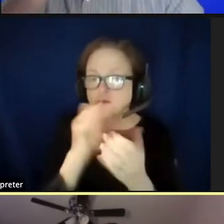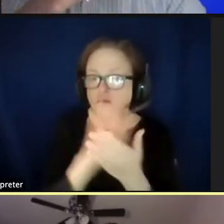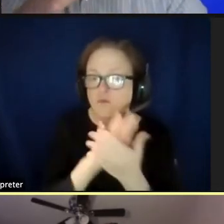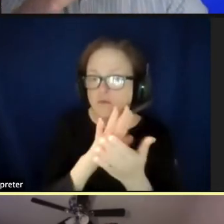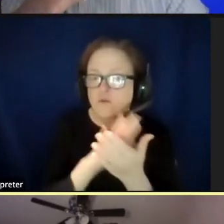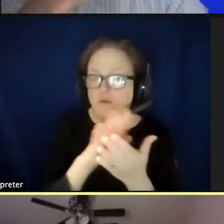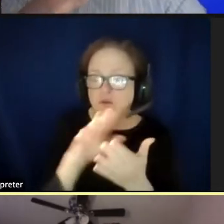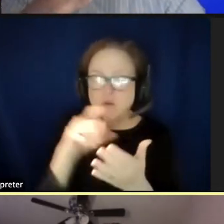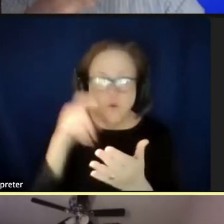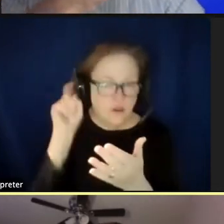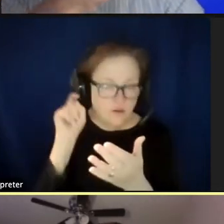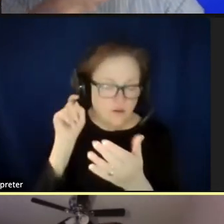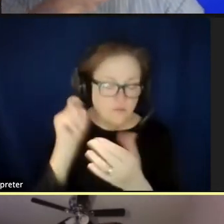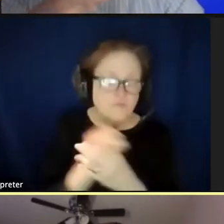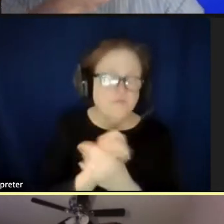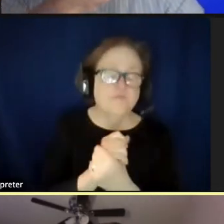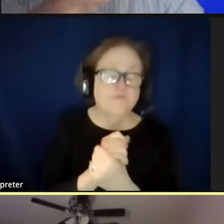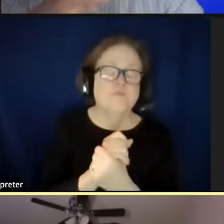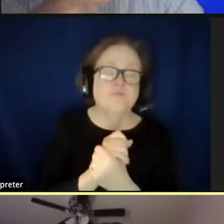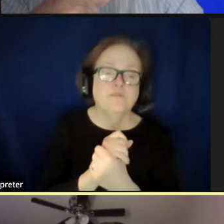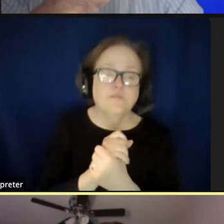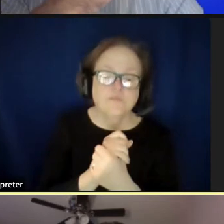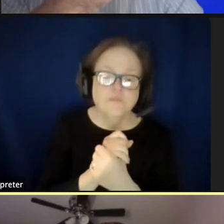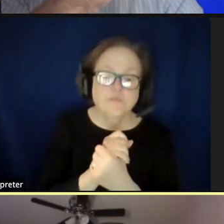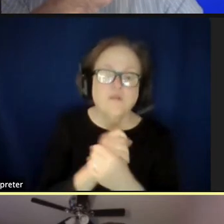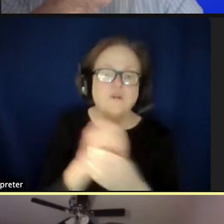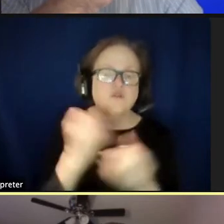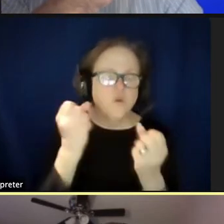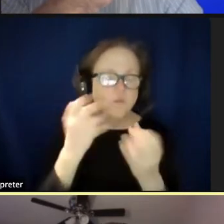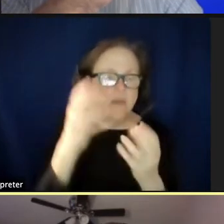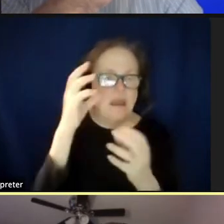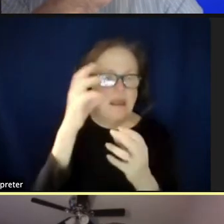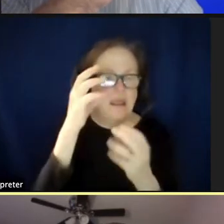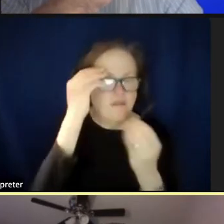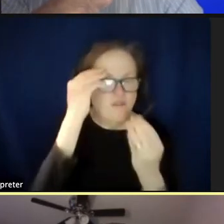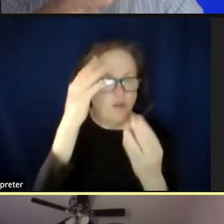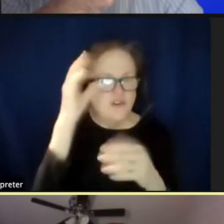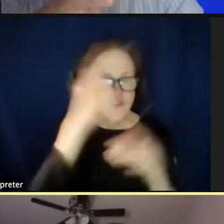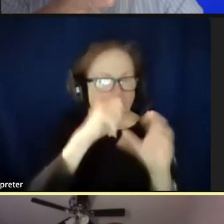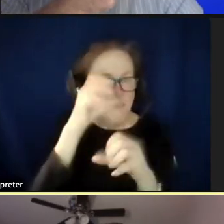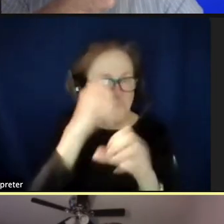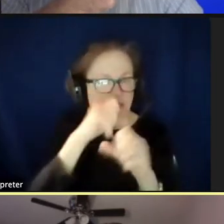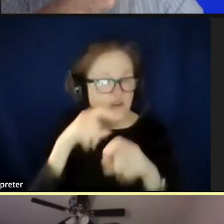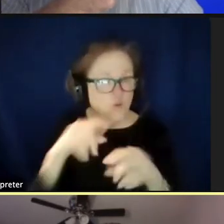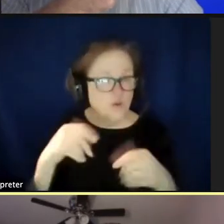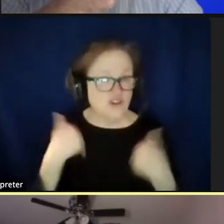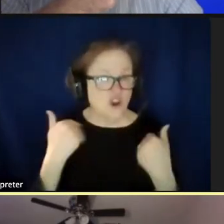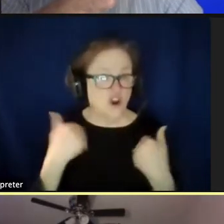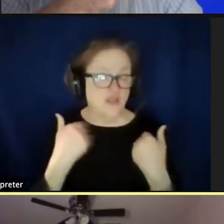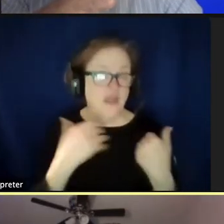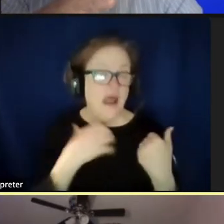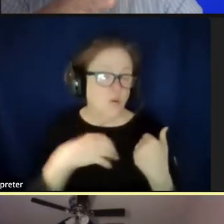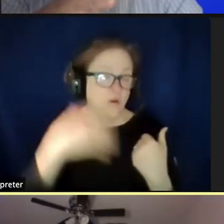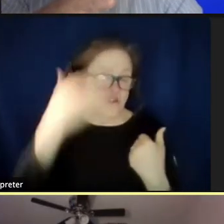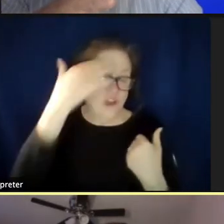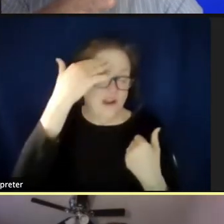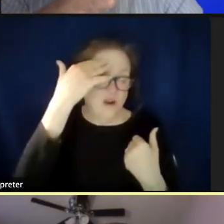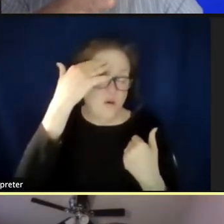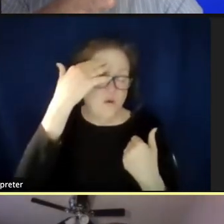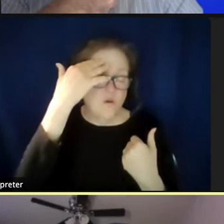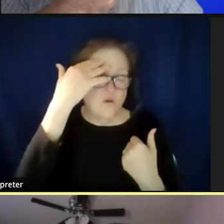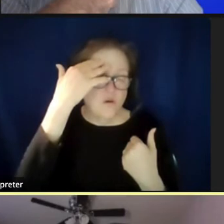So there was a lot of information that I missed out on when I was younger that I wished that I'd known because I would have became